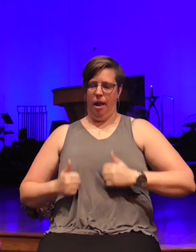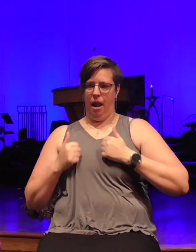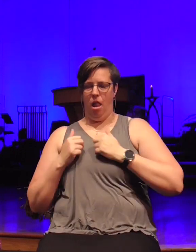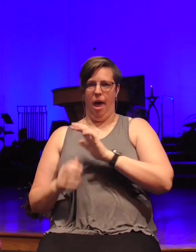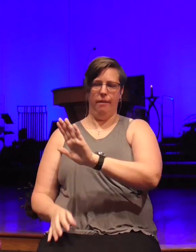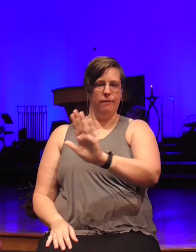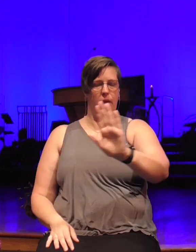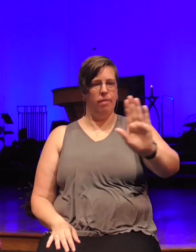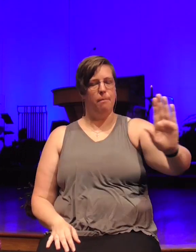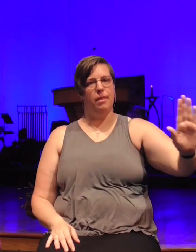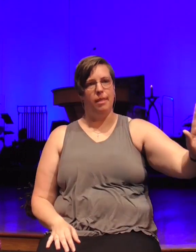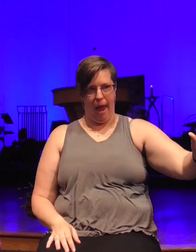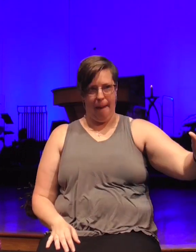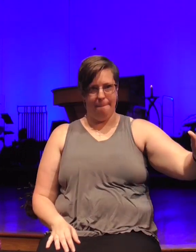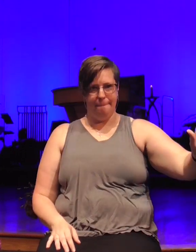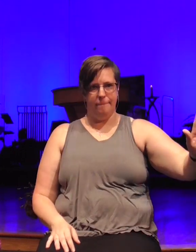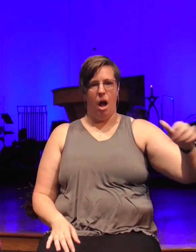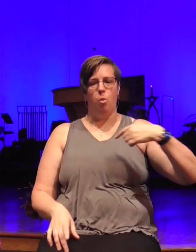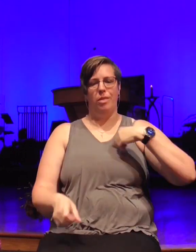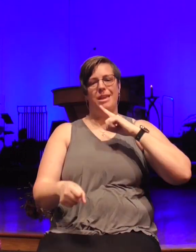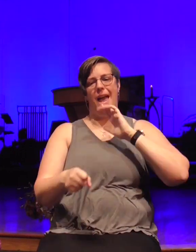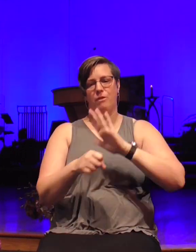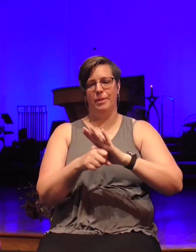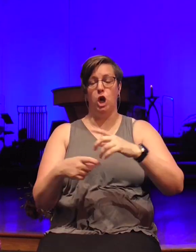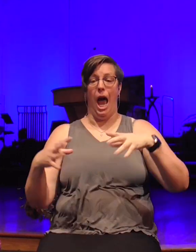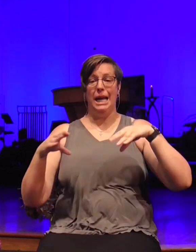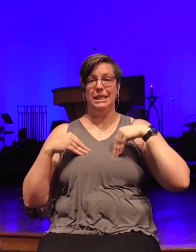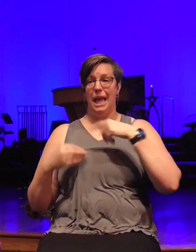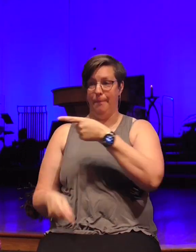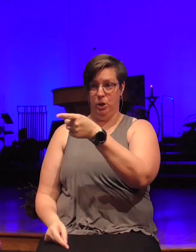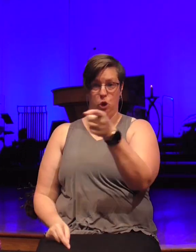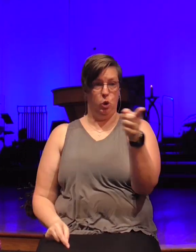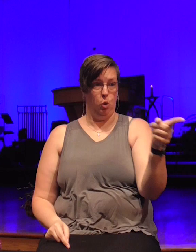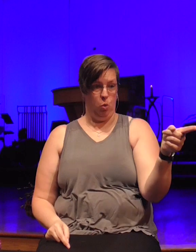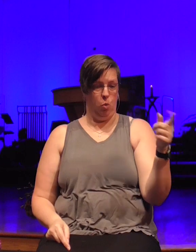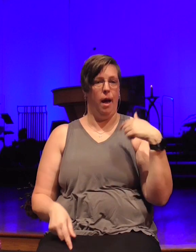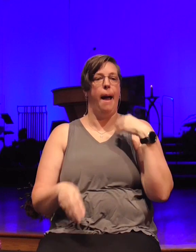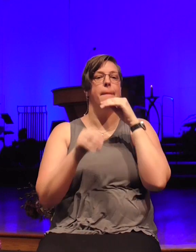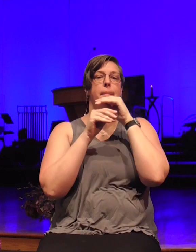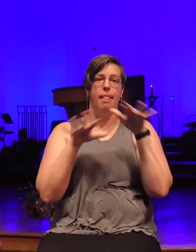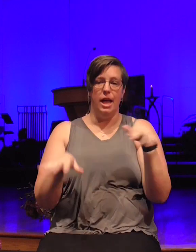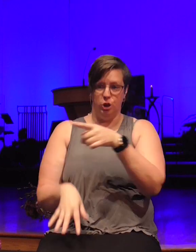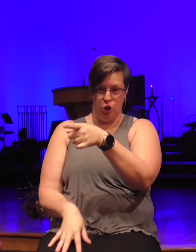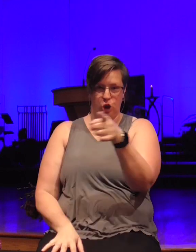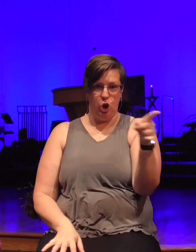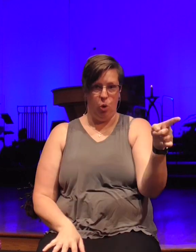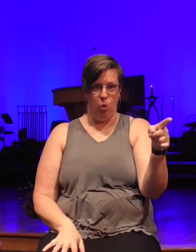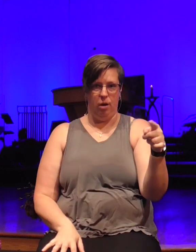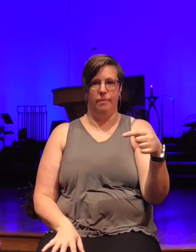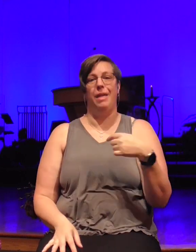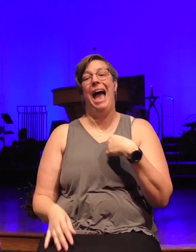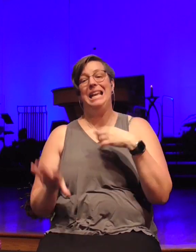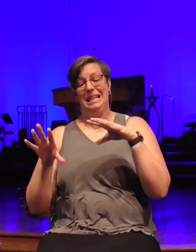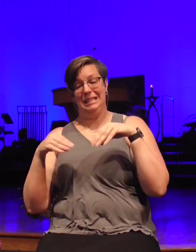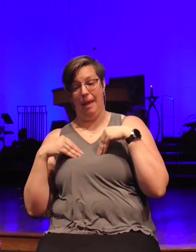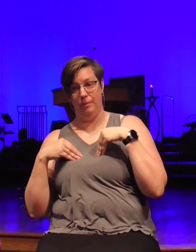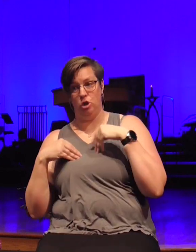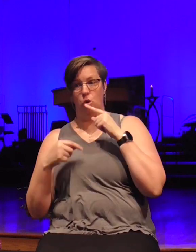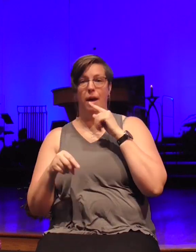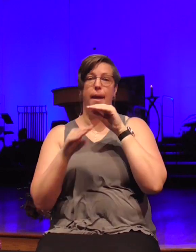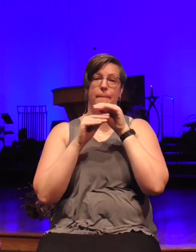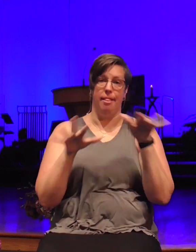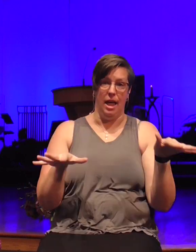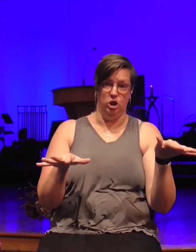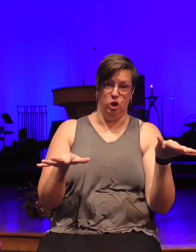with this affirmation: I accept you, I bless you. I accept you. I bless